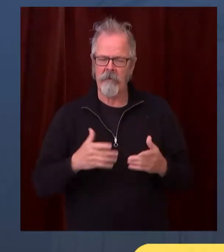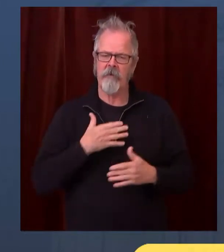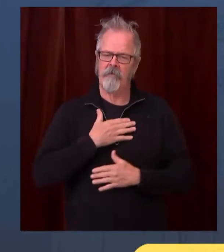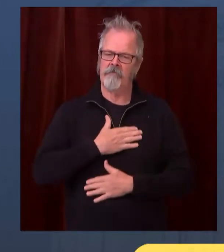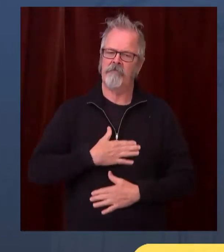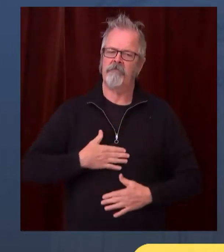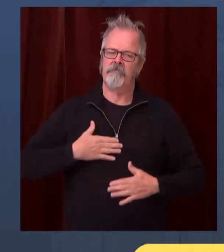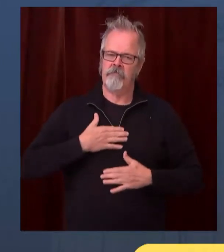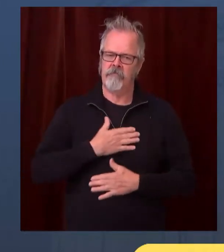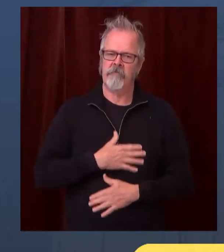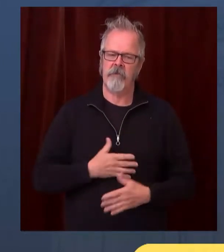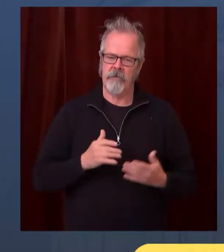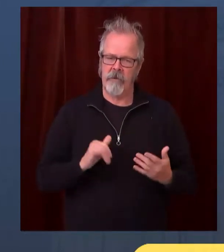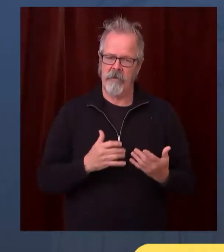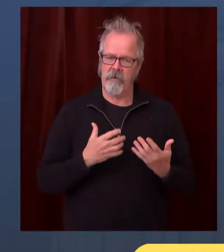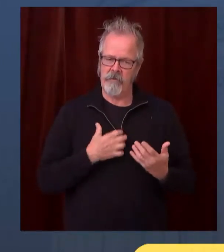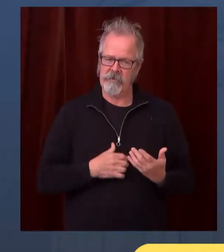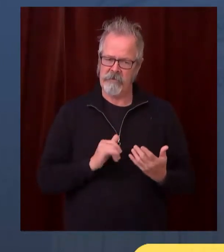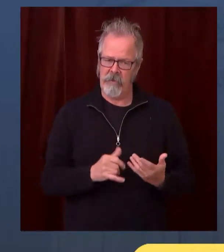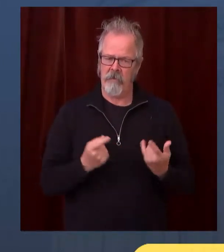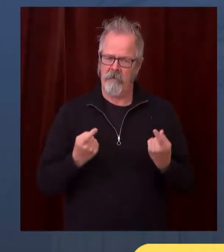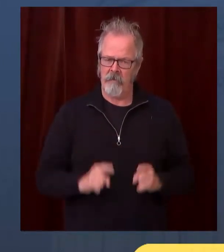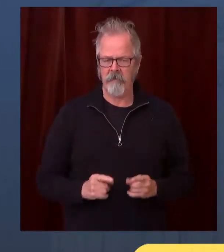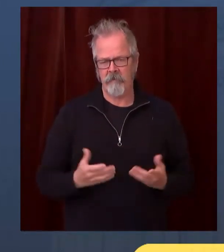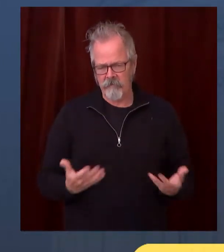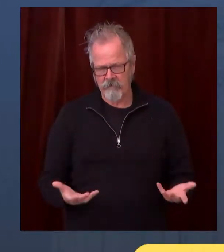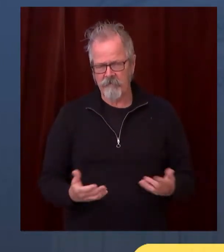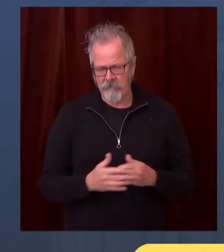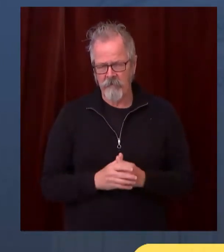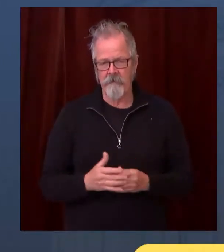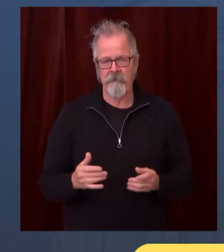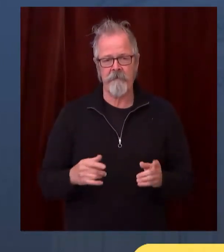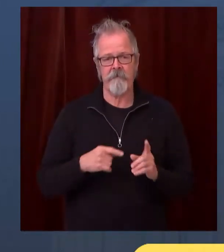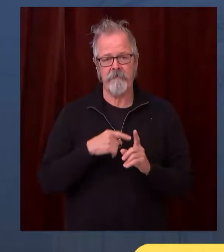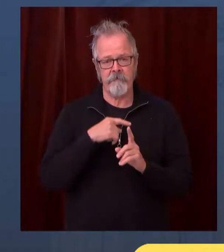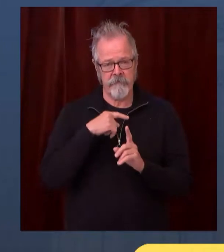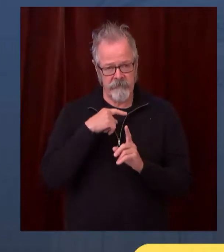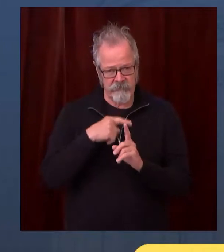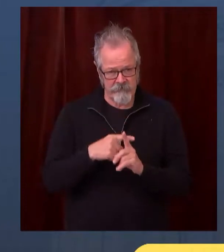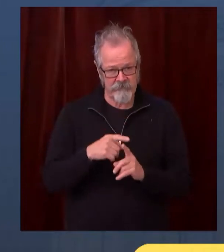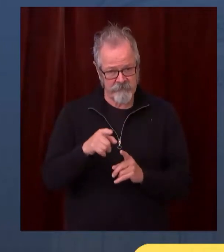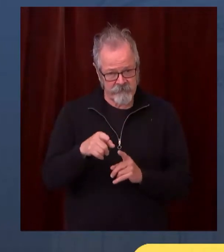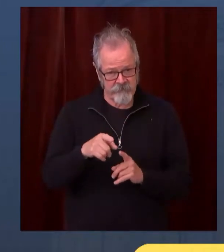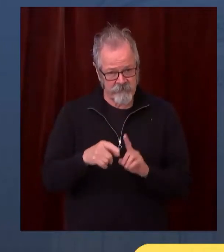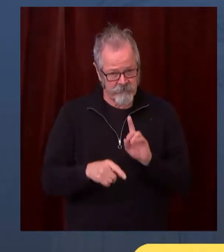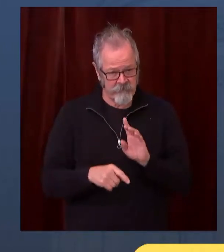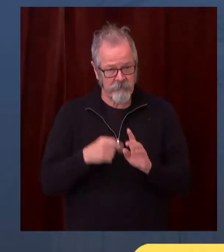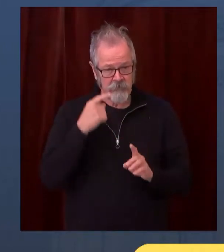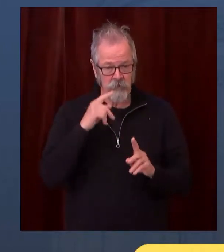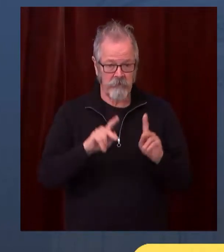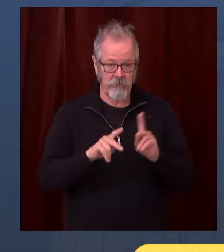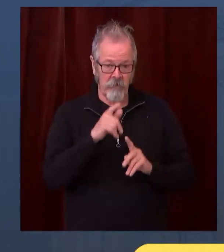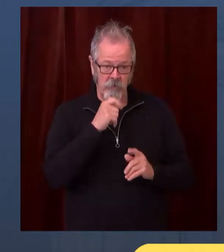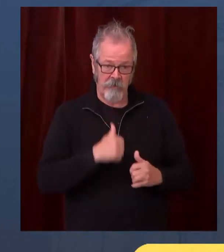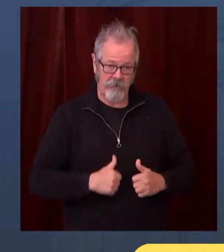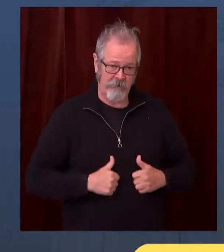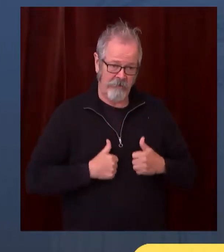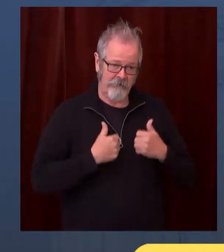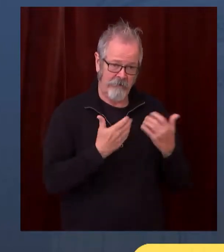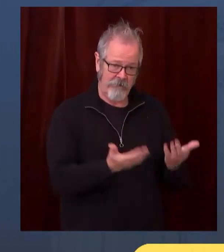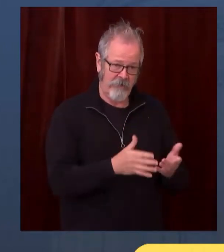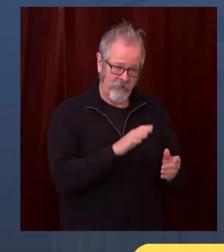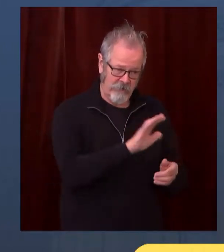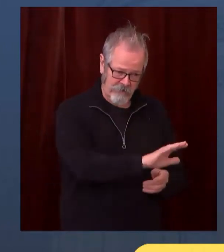love. And this is good not just for the people in long-term care, but for their relatives as well, because they're just